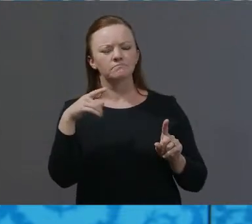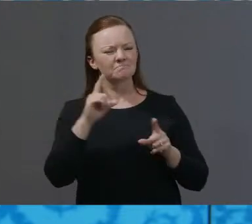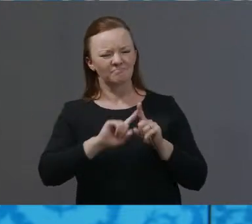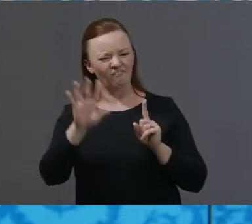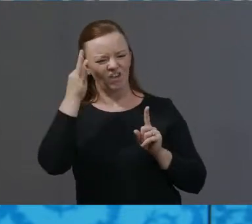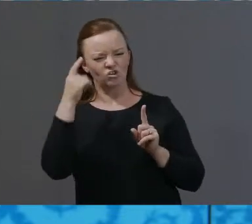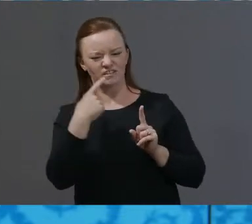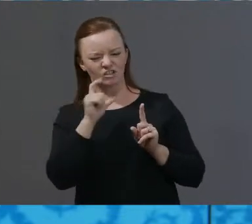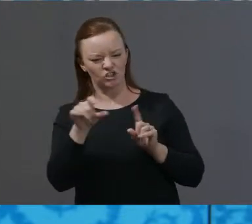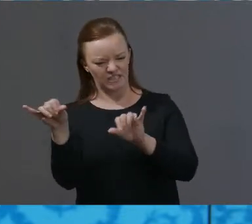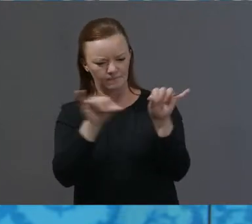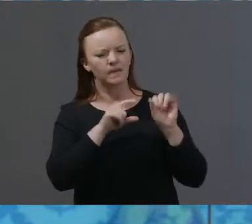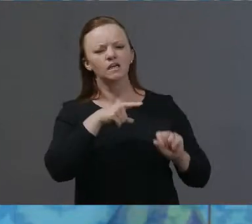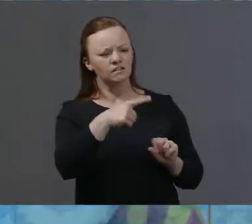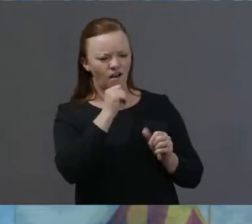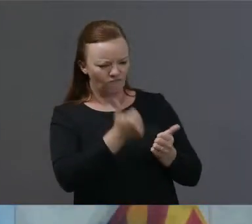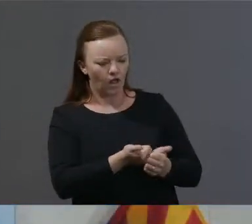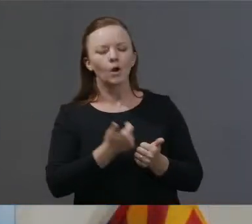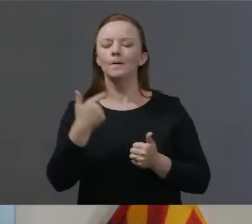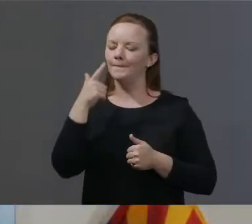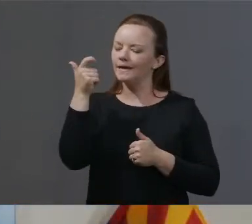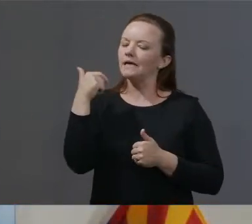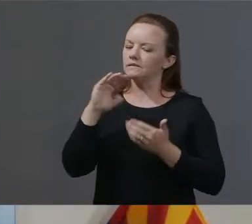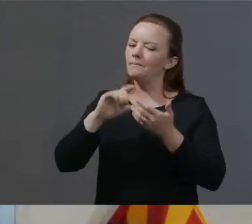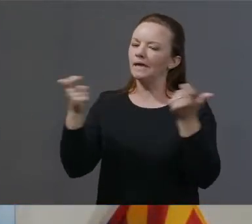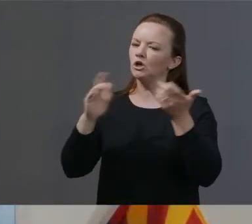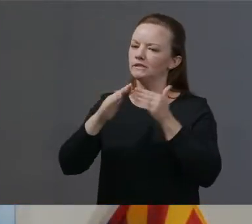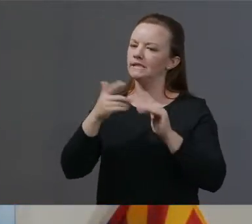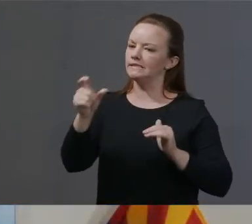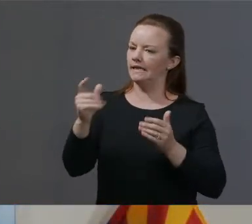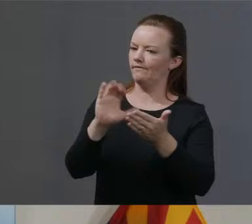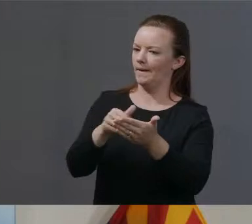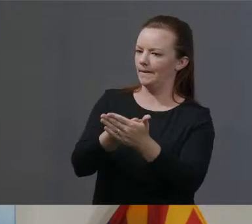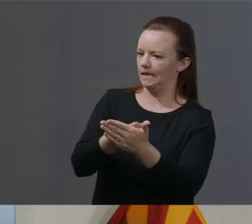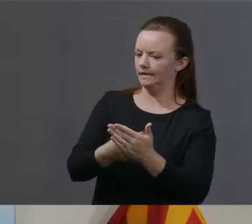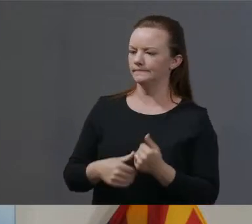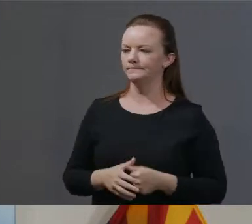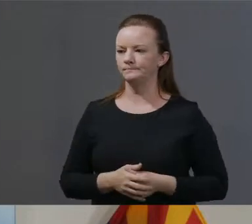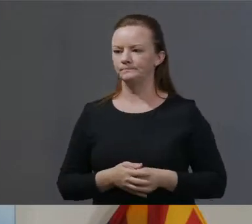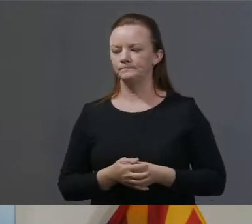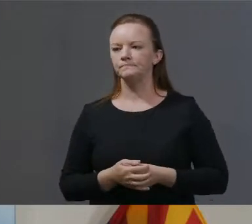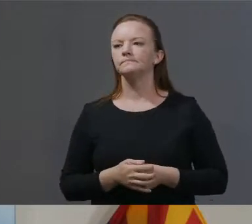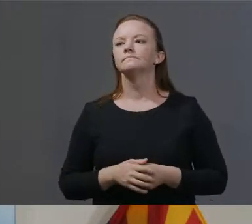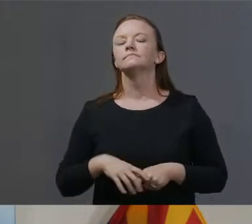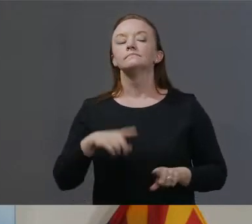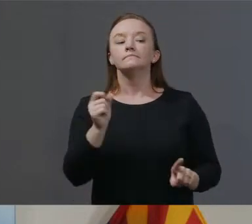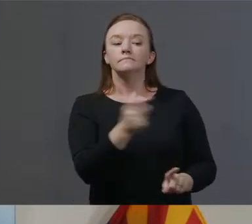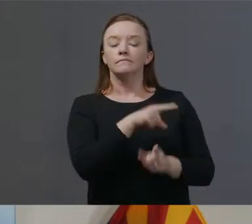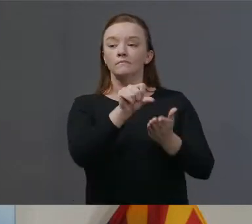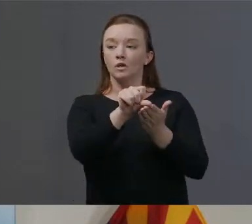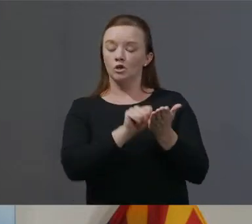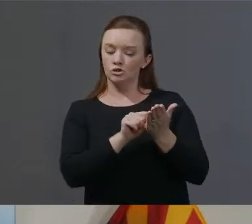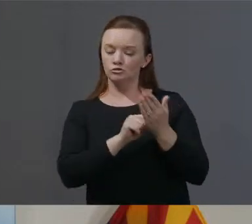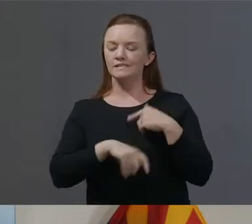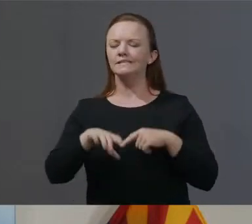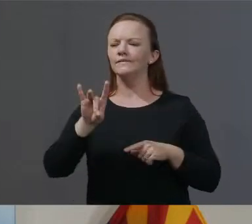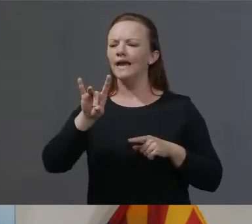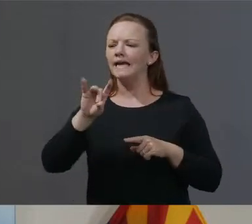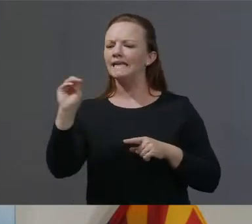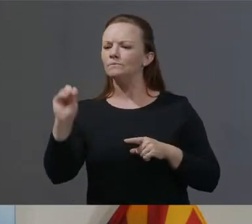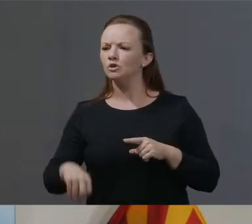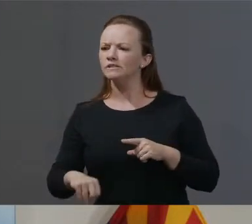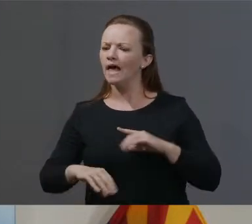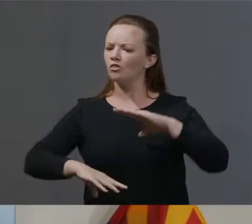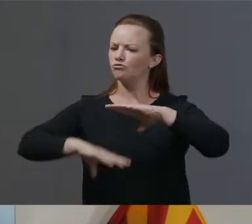Dr. Christ, question about elective surgeries. There's an 80% threshold for capacity. ICUs are at 83%